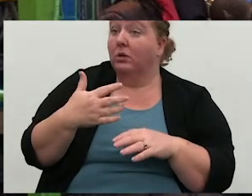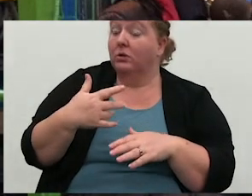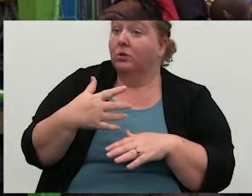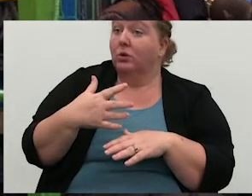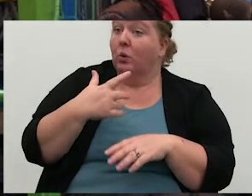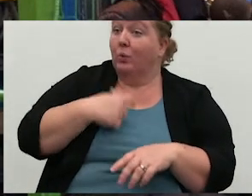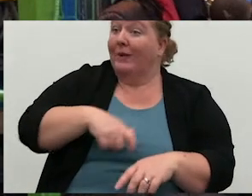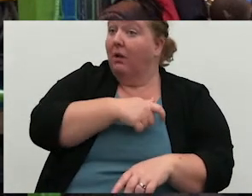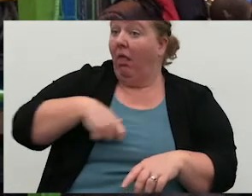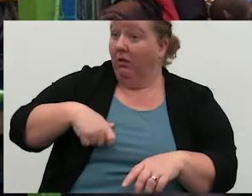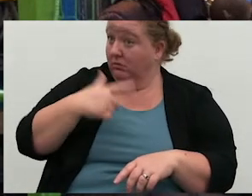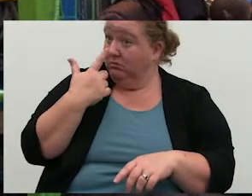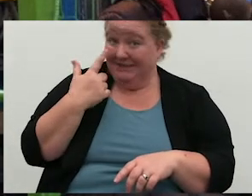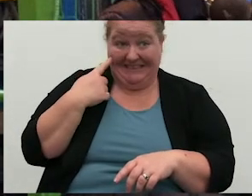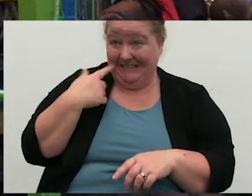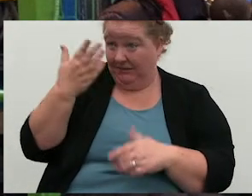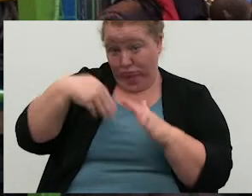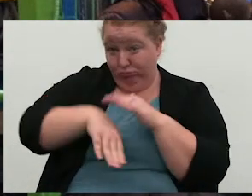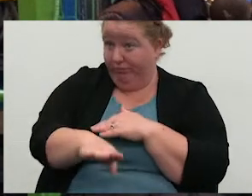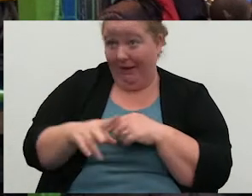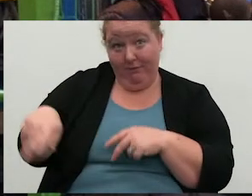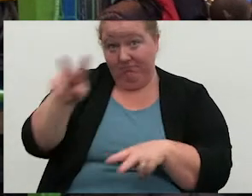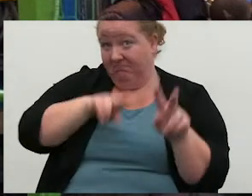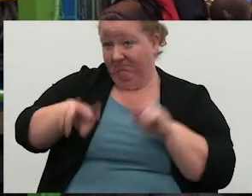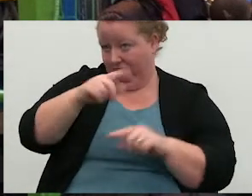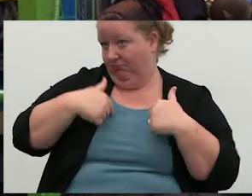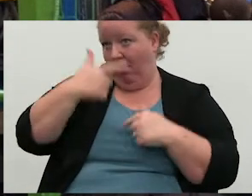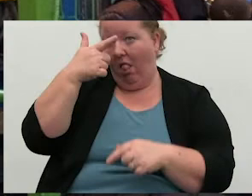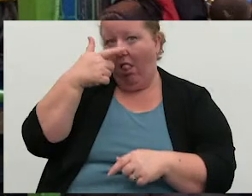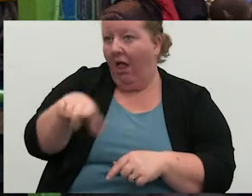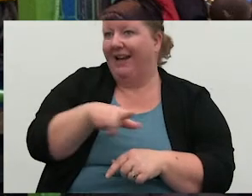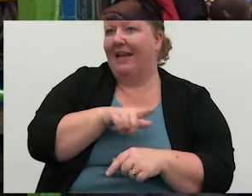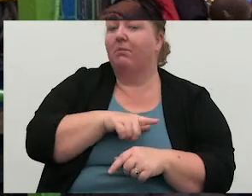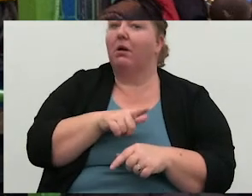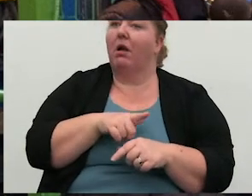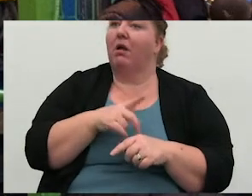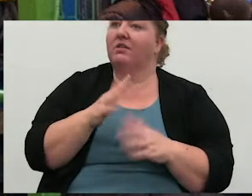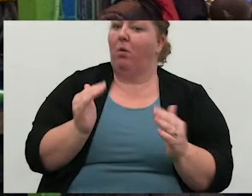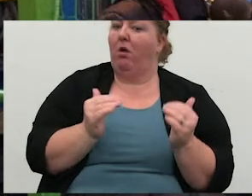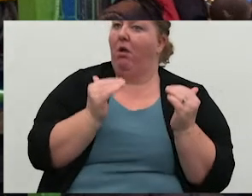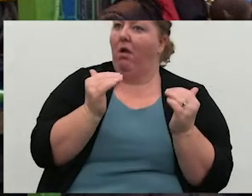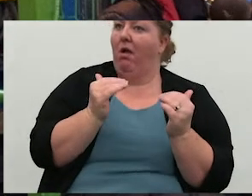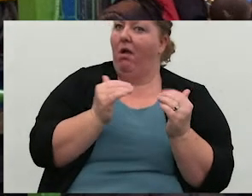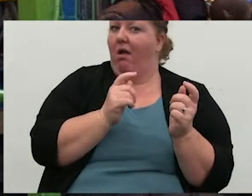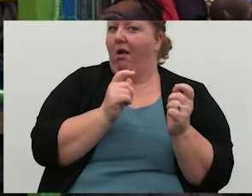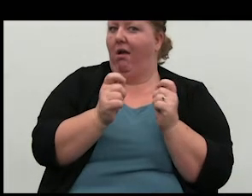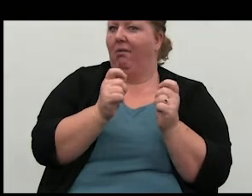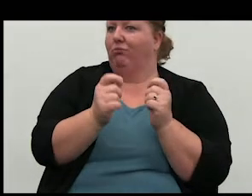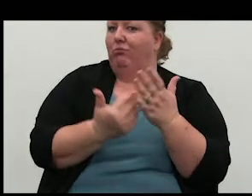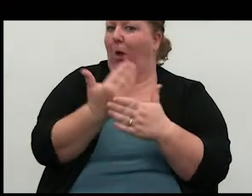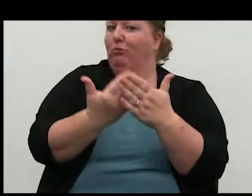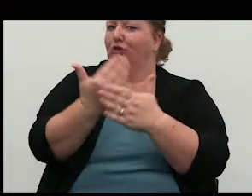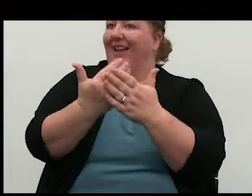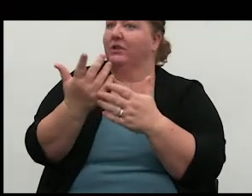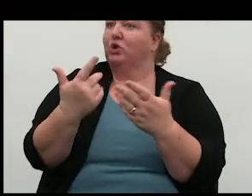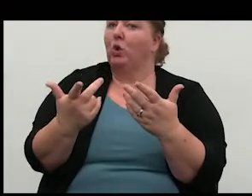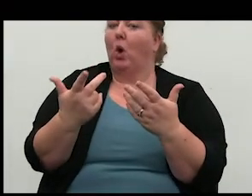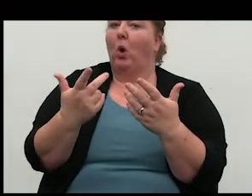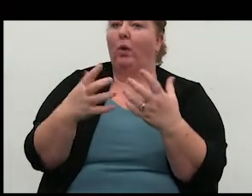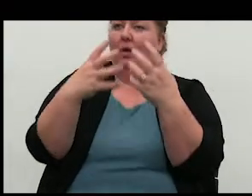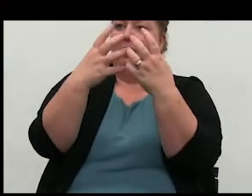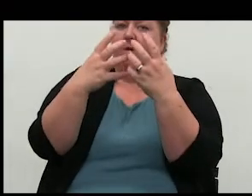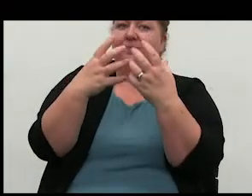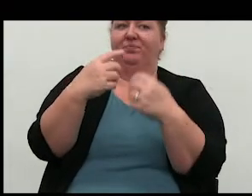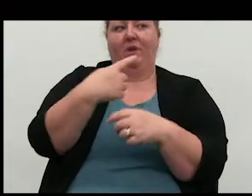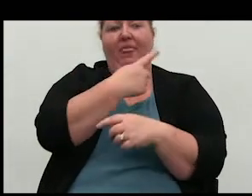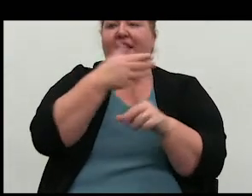very easy to go look underground. I was very lucky because they were upgrading, so they kind of opened up this is